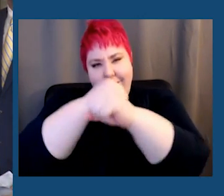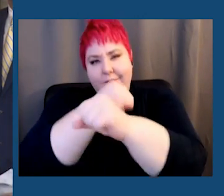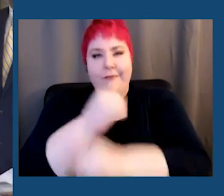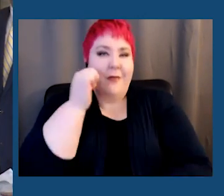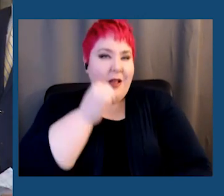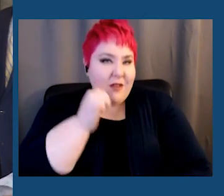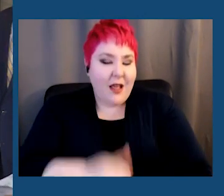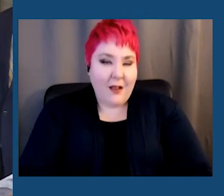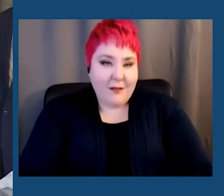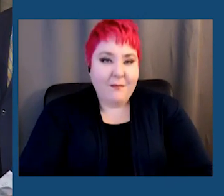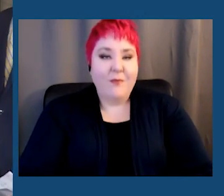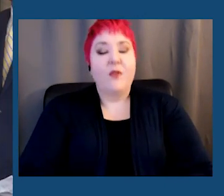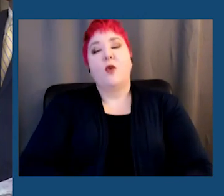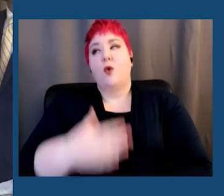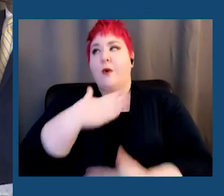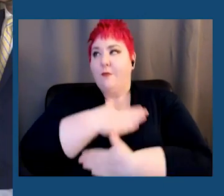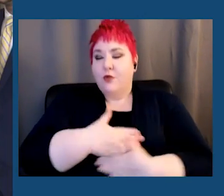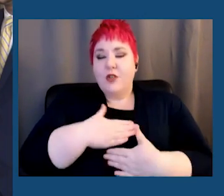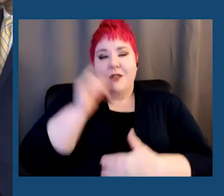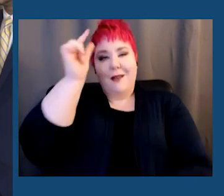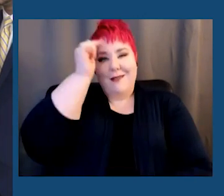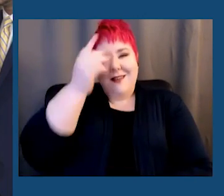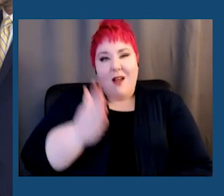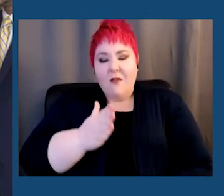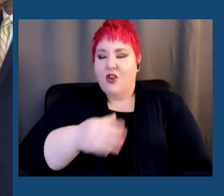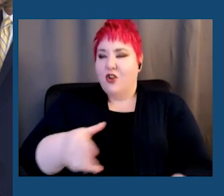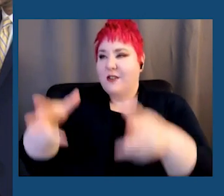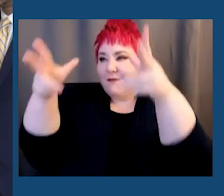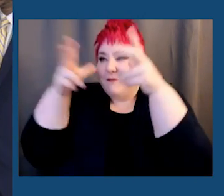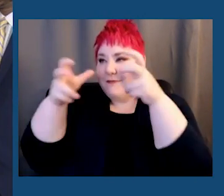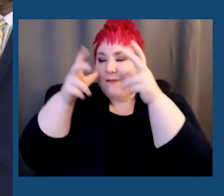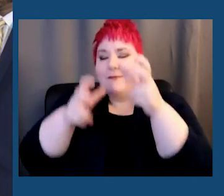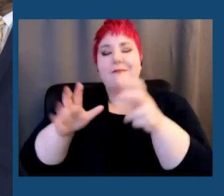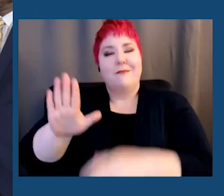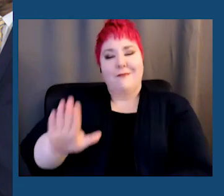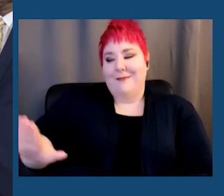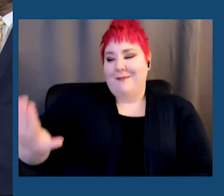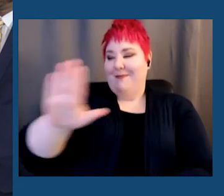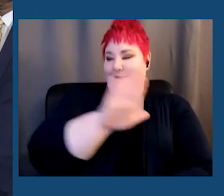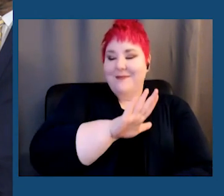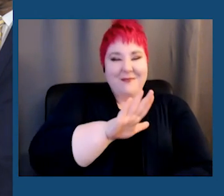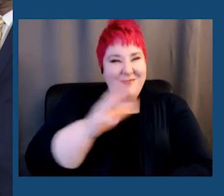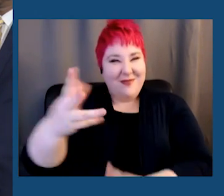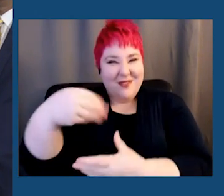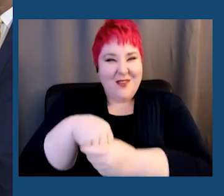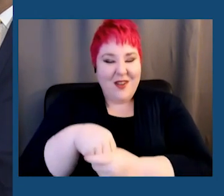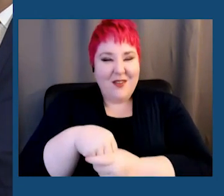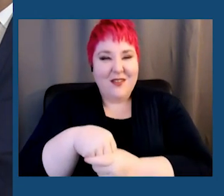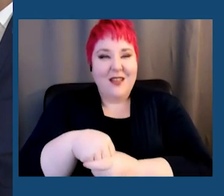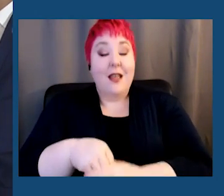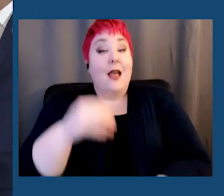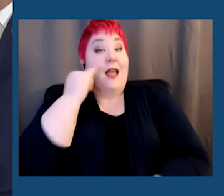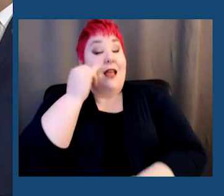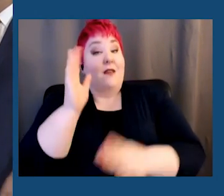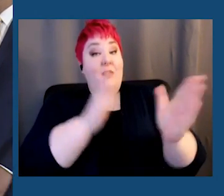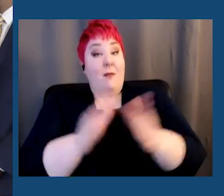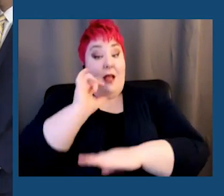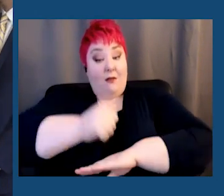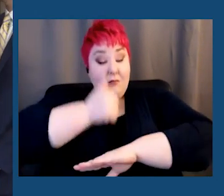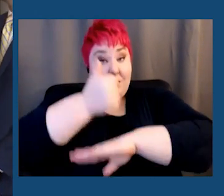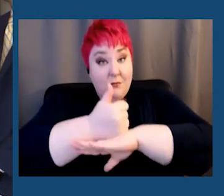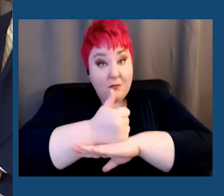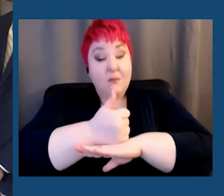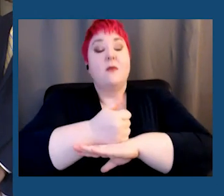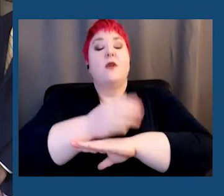listening to those stakeholders as she pulled together a retail theft plan. The governor's plan, if enacted, will support and uplift business